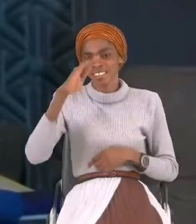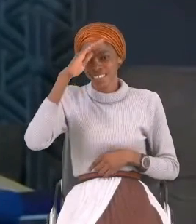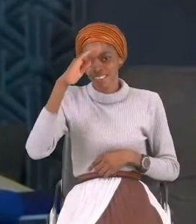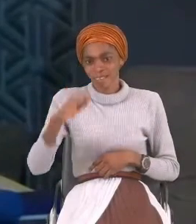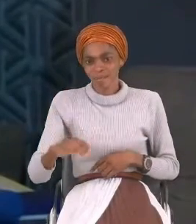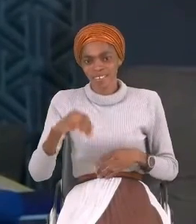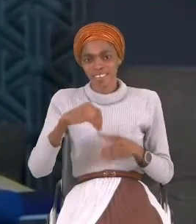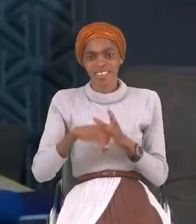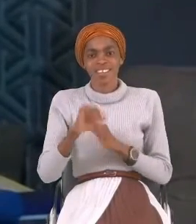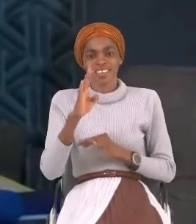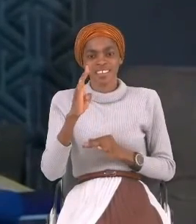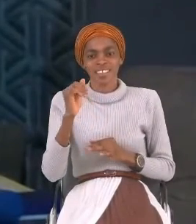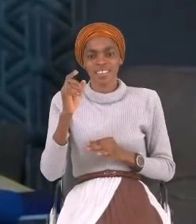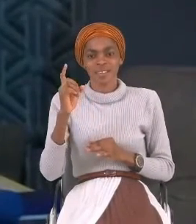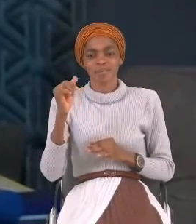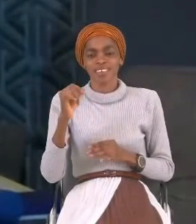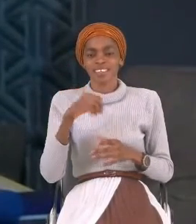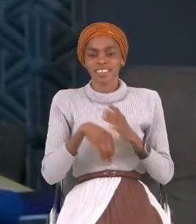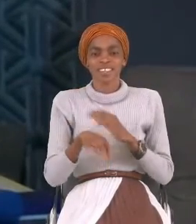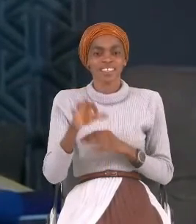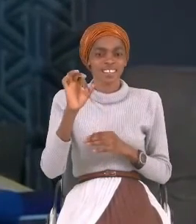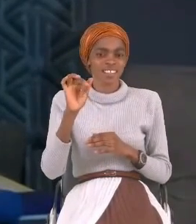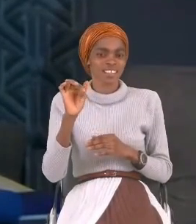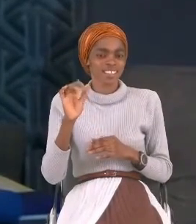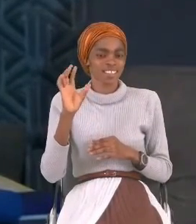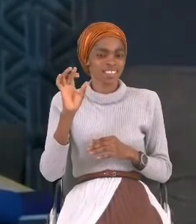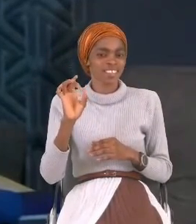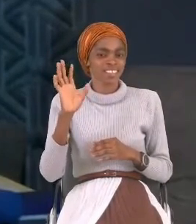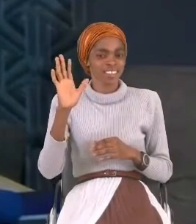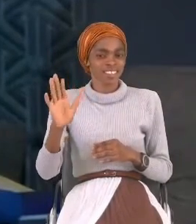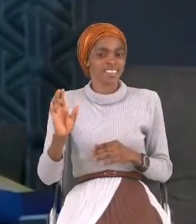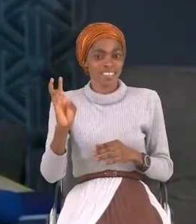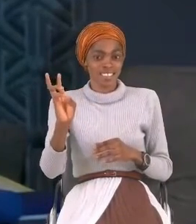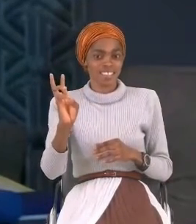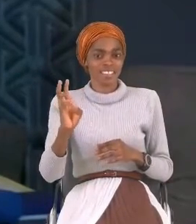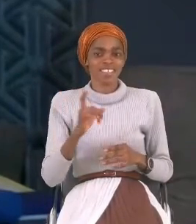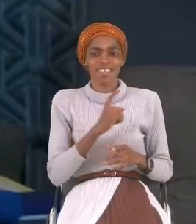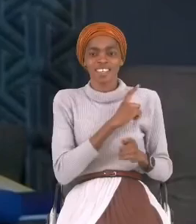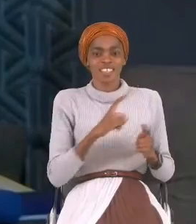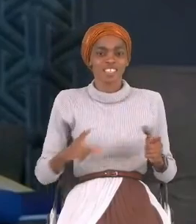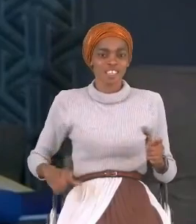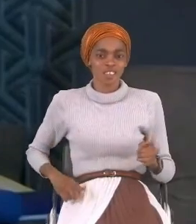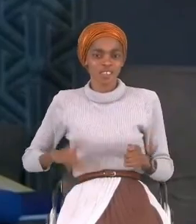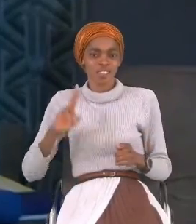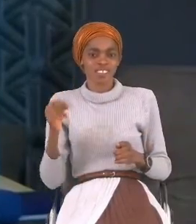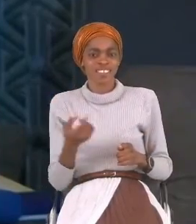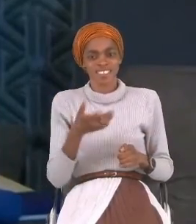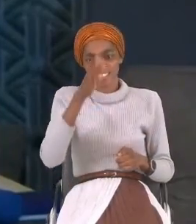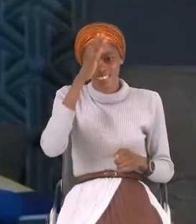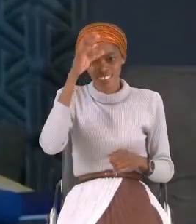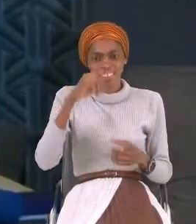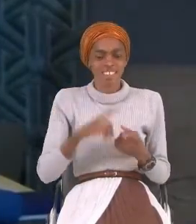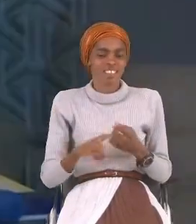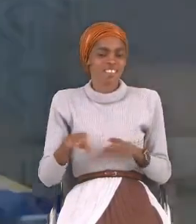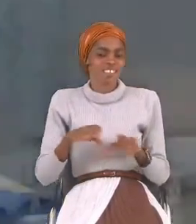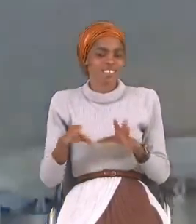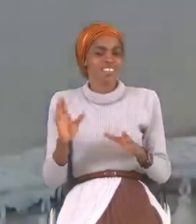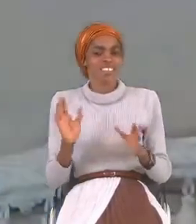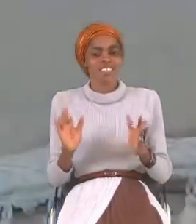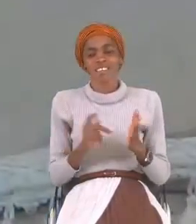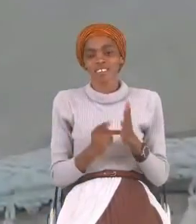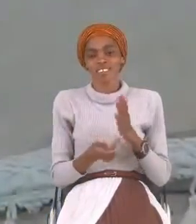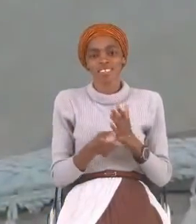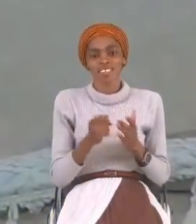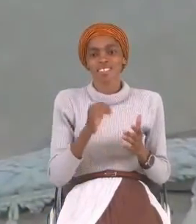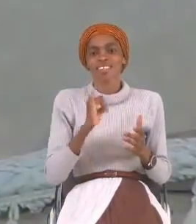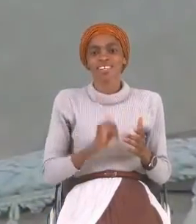in 1986, the Lord used daddy to conduct a crusade at the Liberty Stadium, and I was there